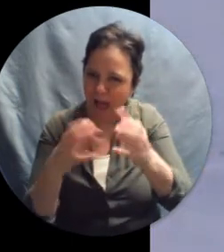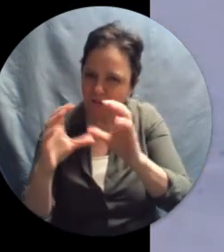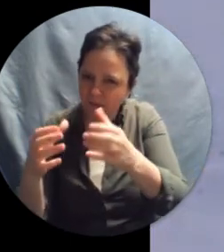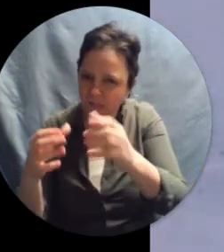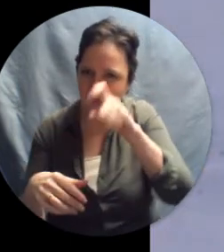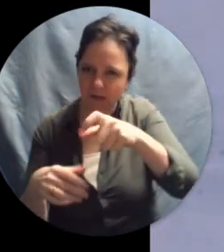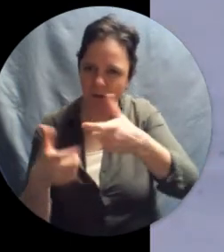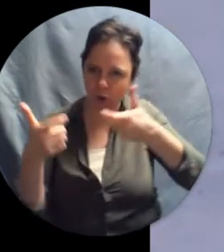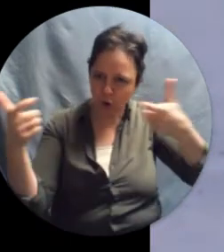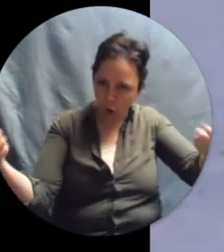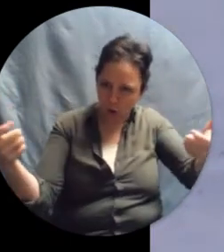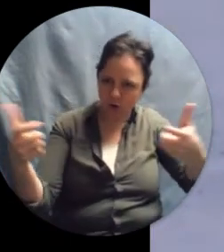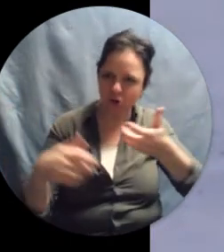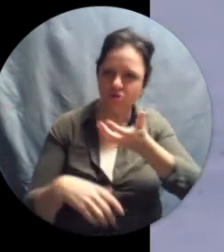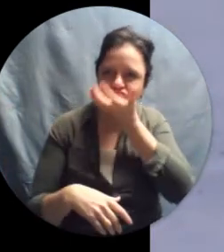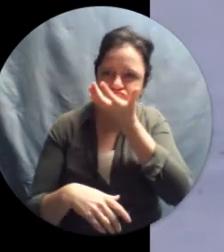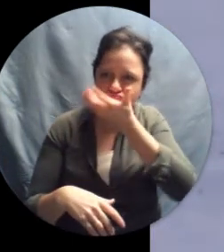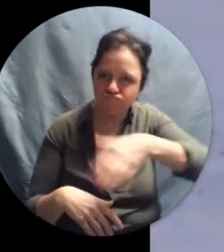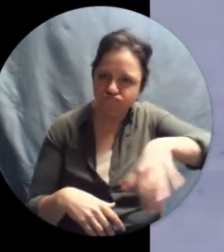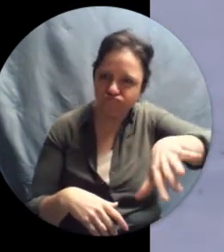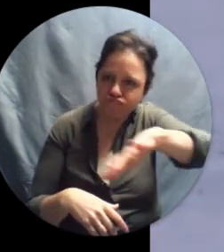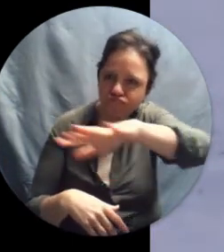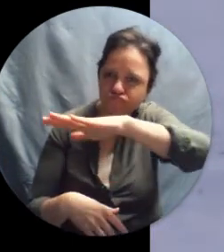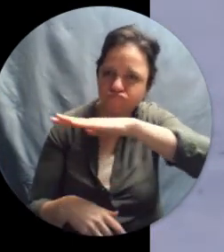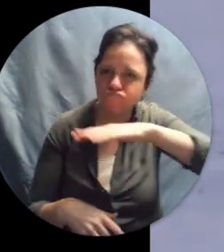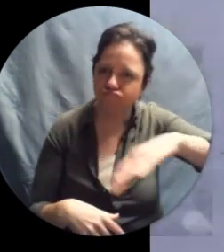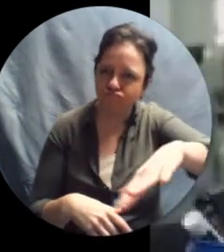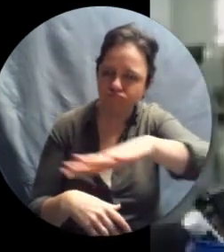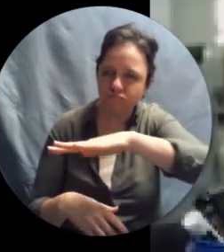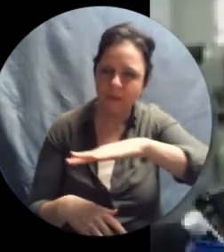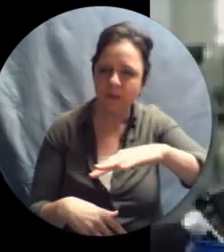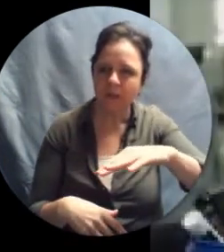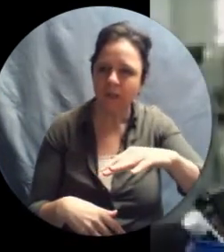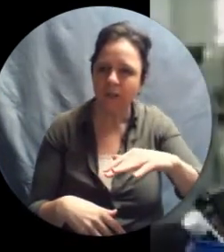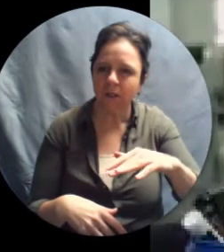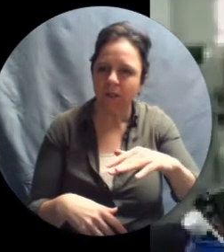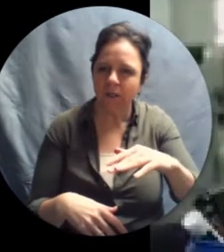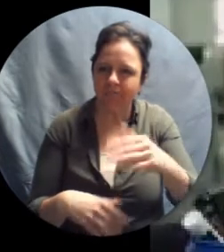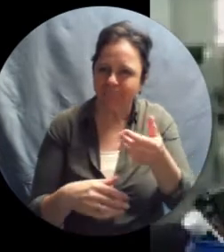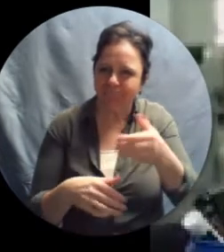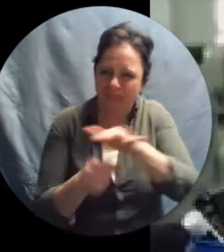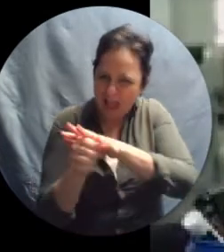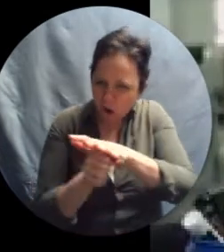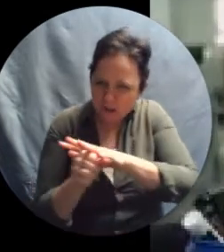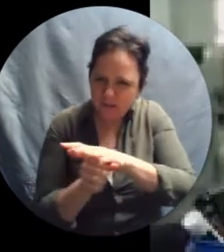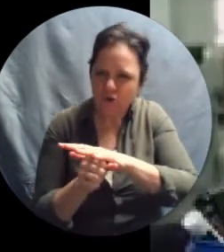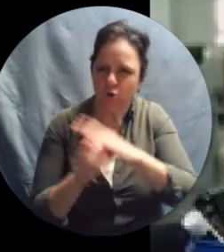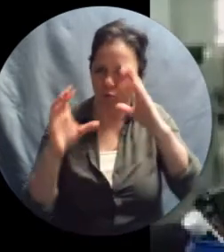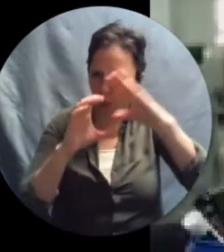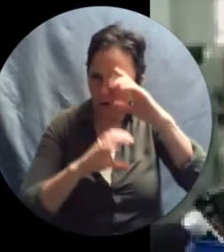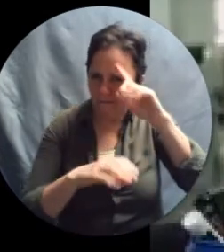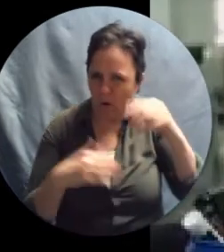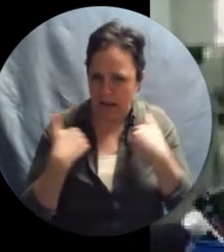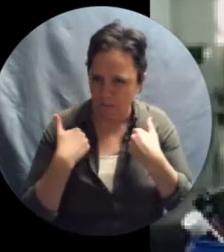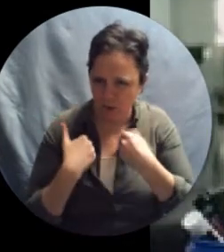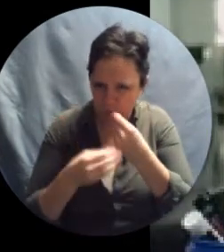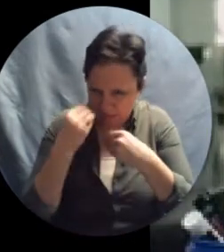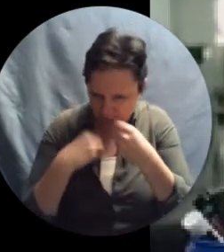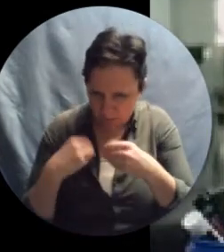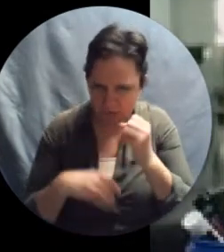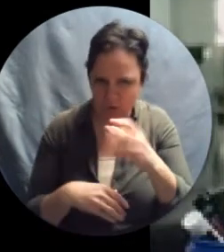their prey and do the things that they do. So we thought that fragmentation would work for them. Even we were leaving out large stretches of land for them, but